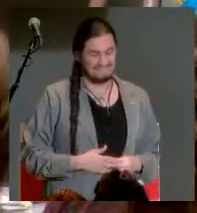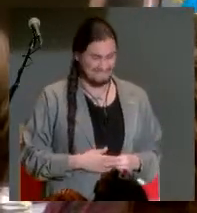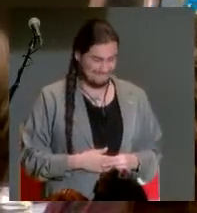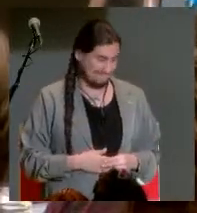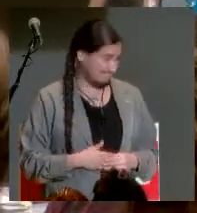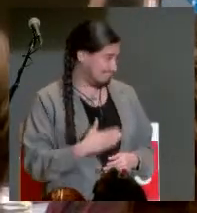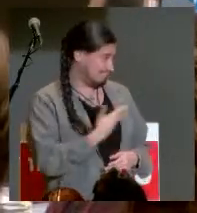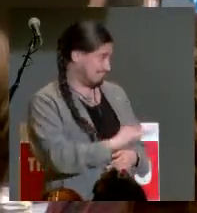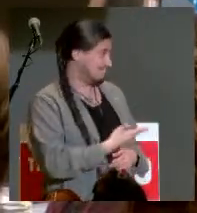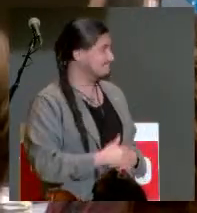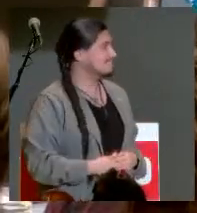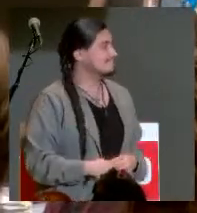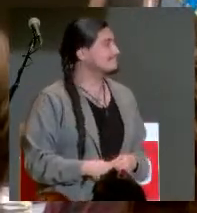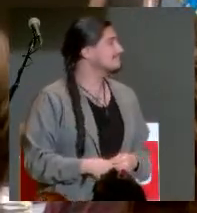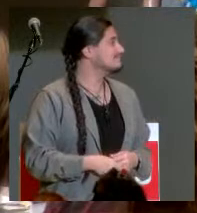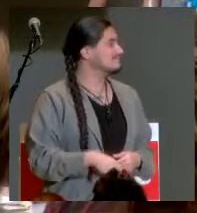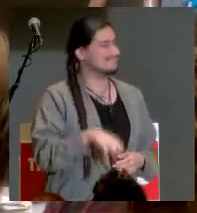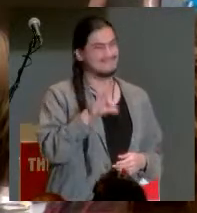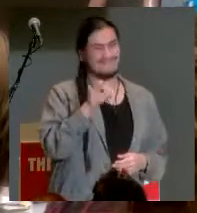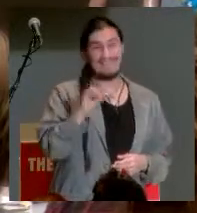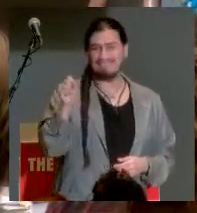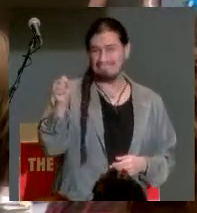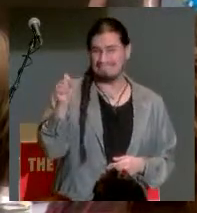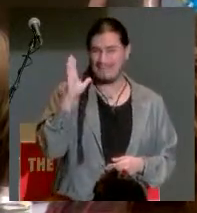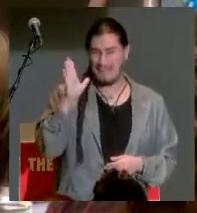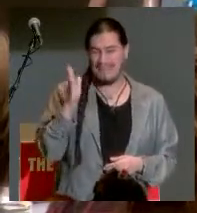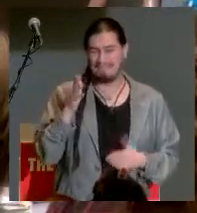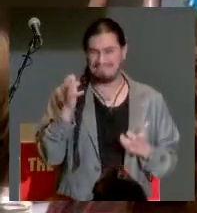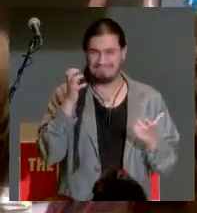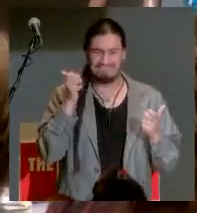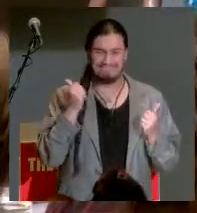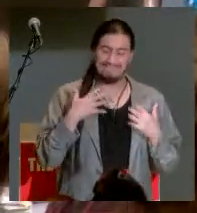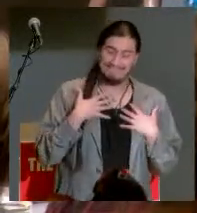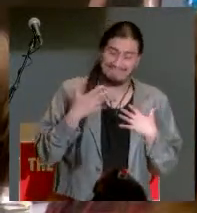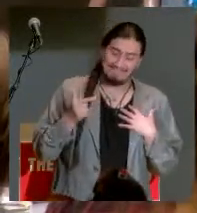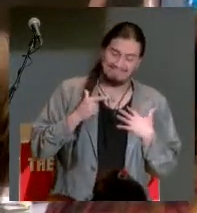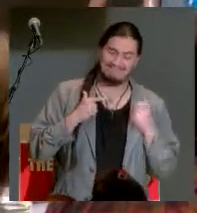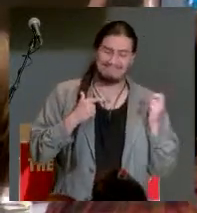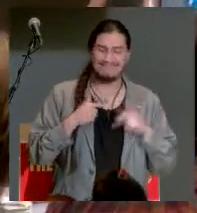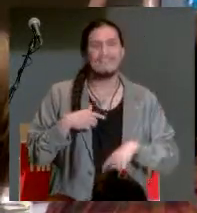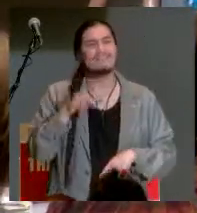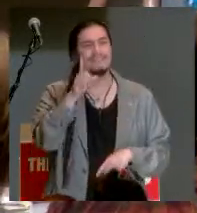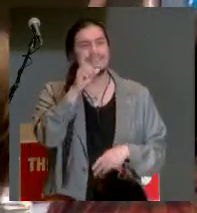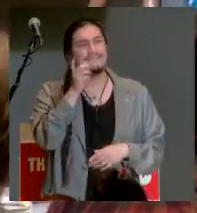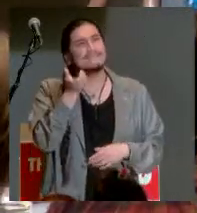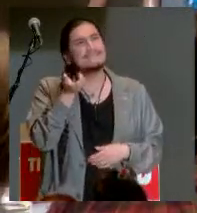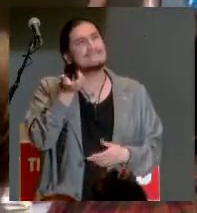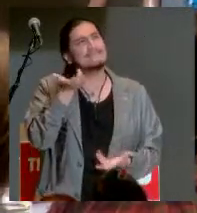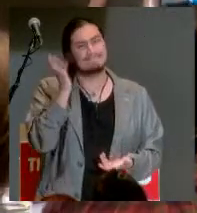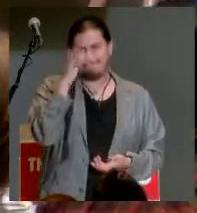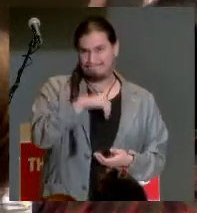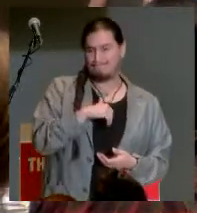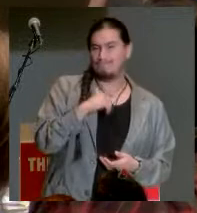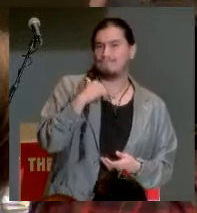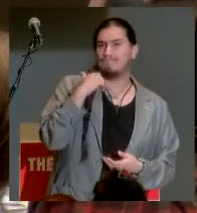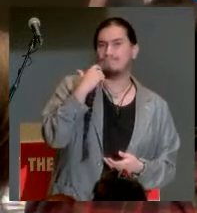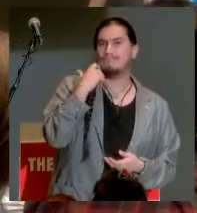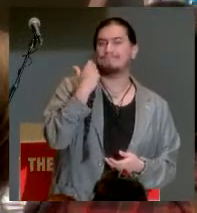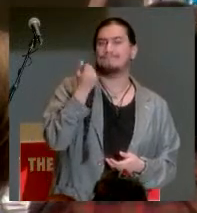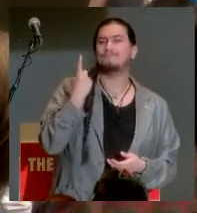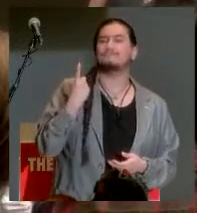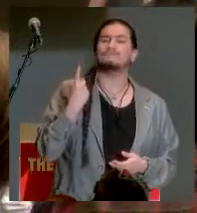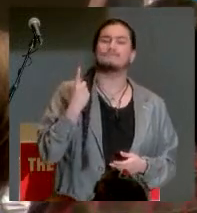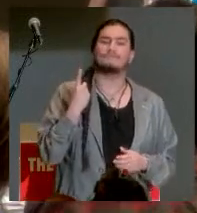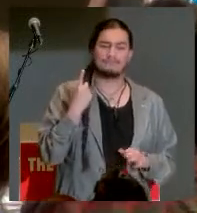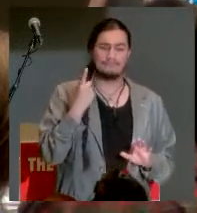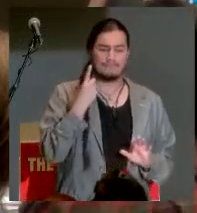You want to take? Yeah, it? I'll take it. I think it's very strange. I've always been, although